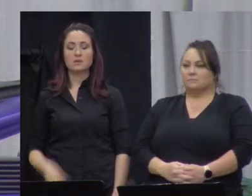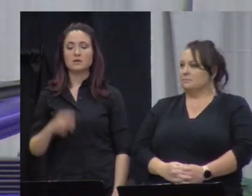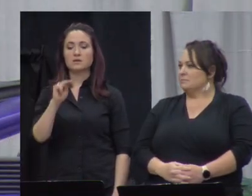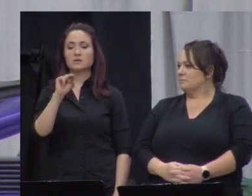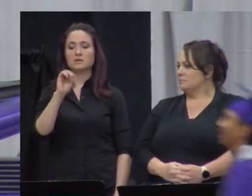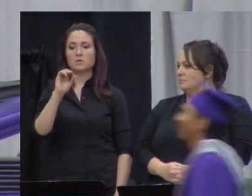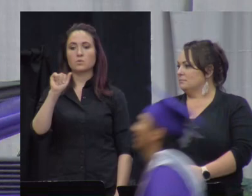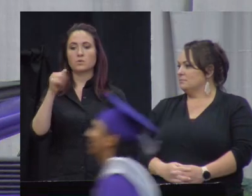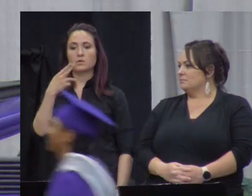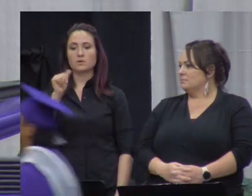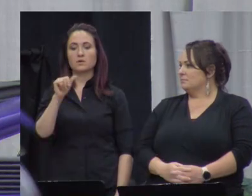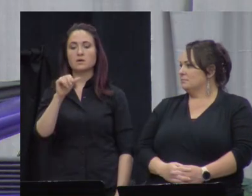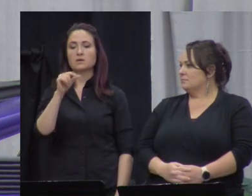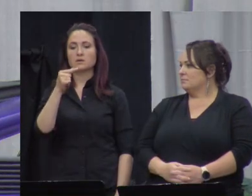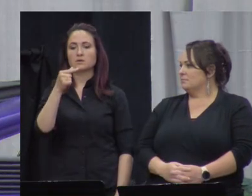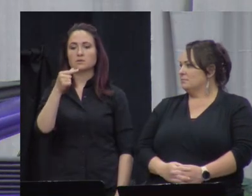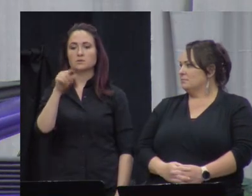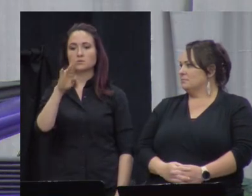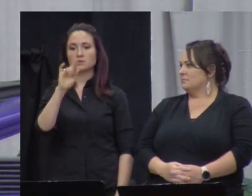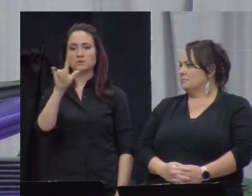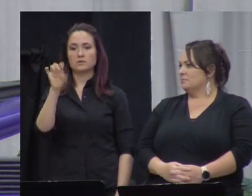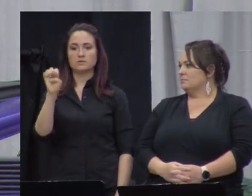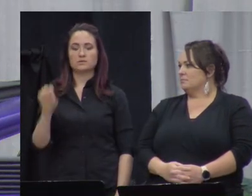Noah Goodalay.